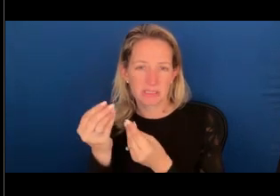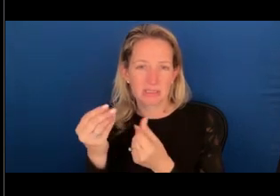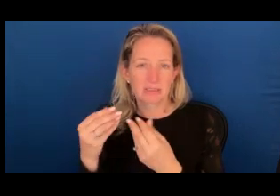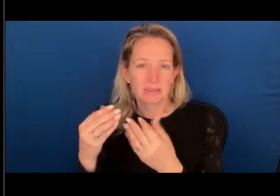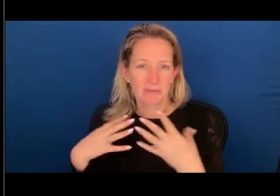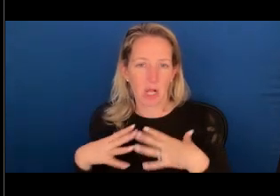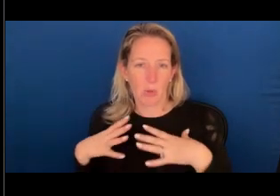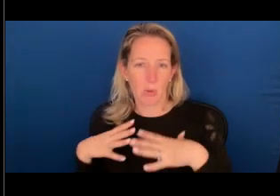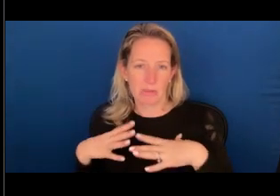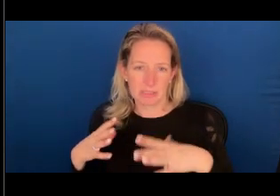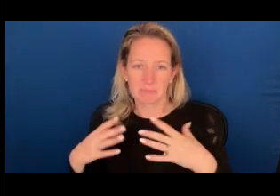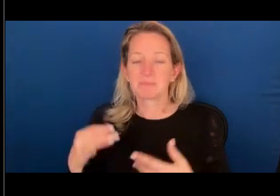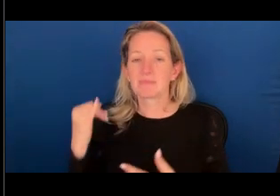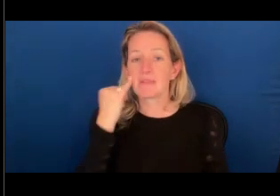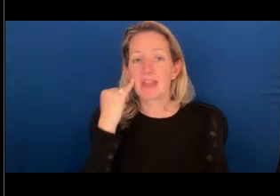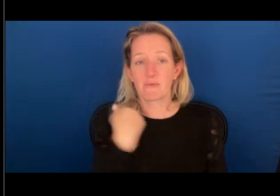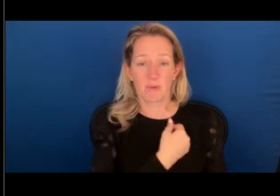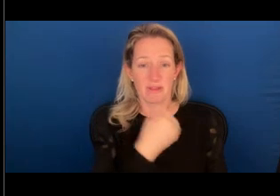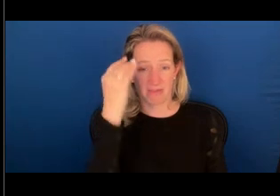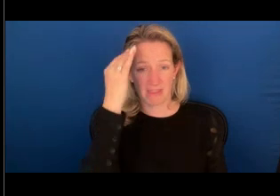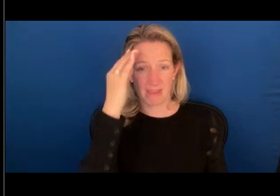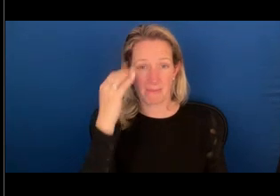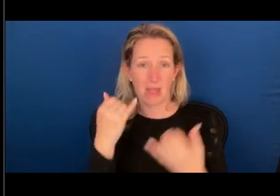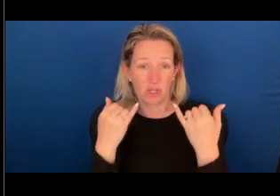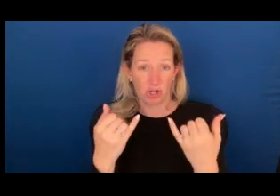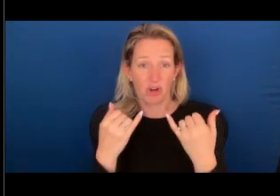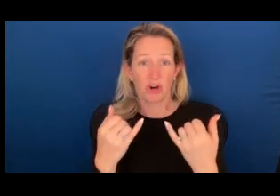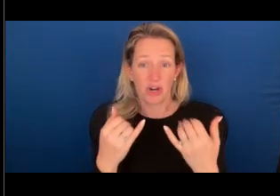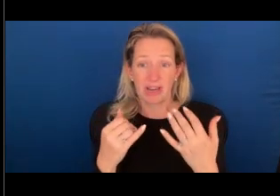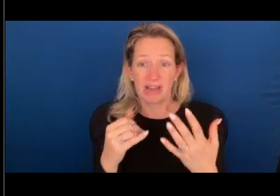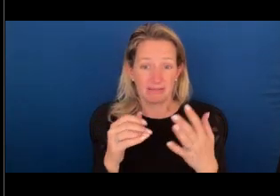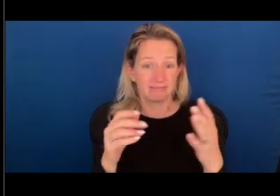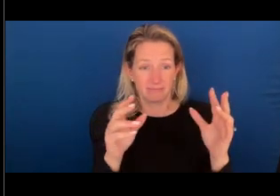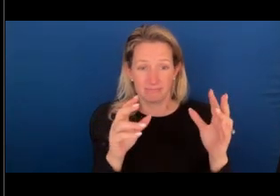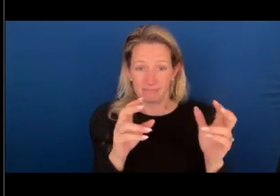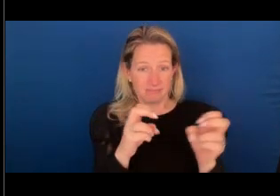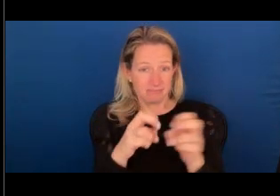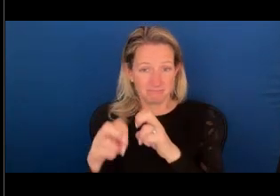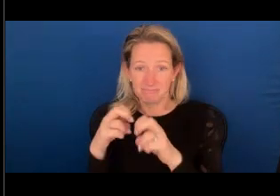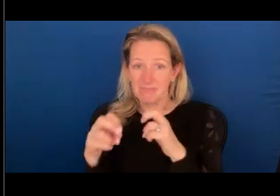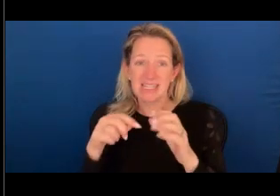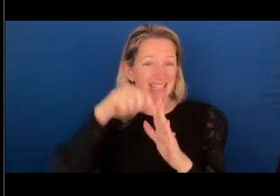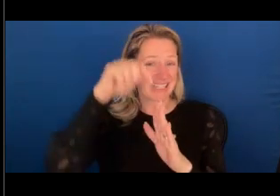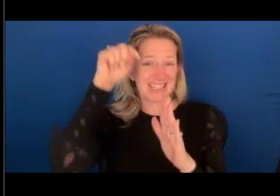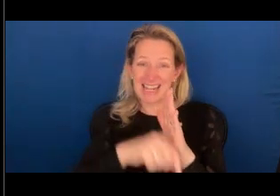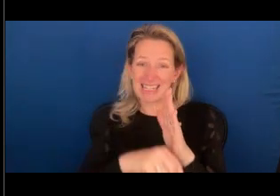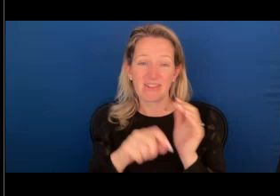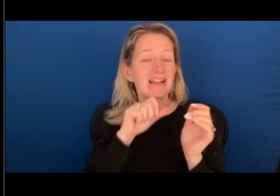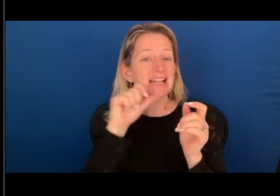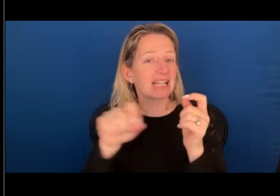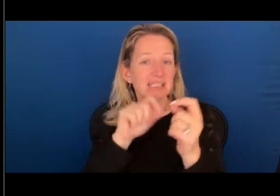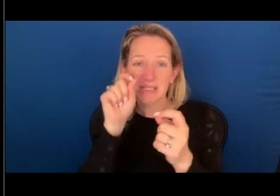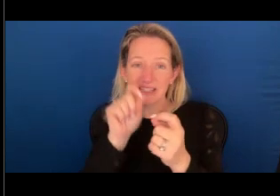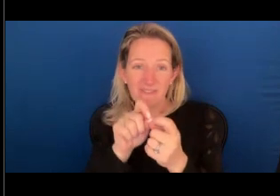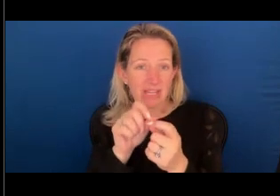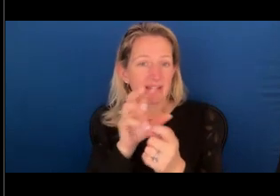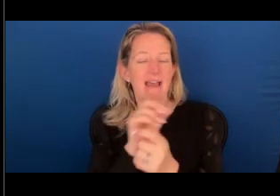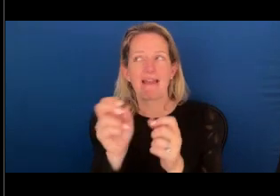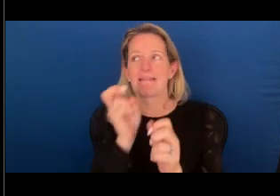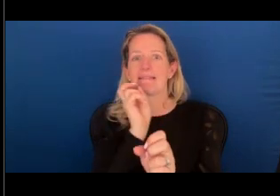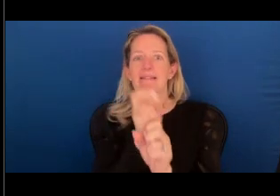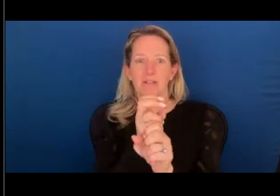current remediation methods, they are expensive. They are non-specific, and they are difficult